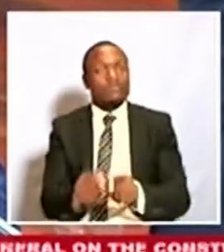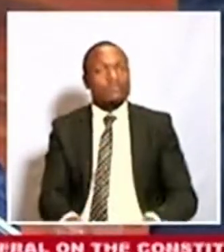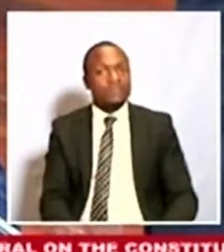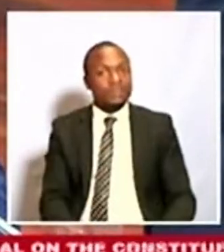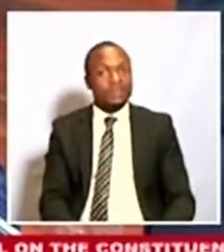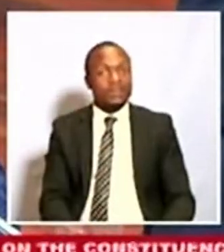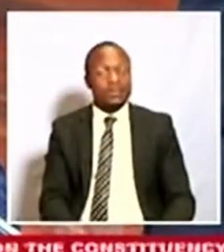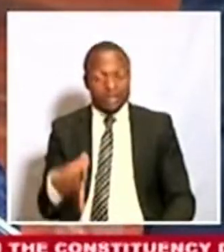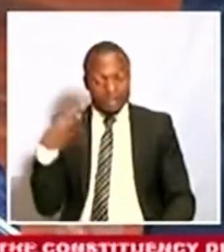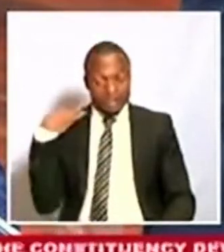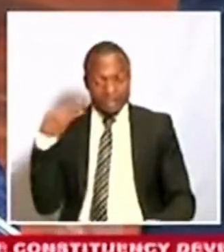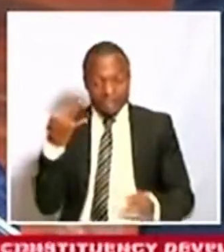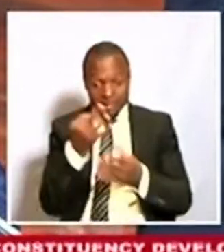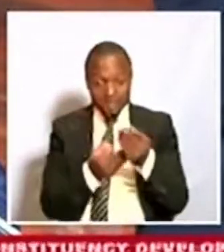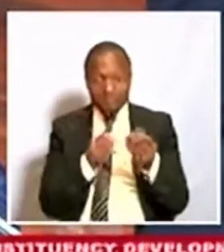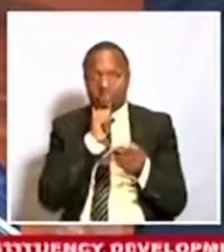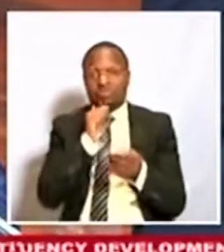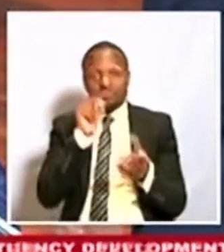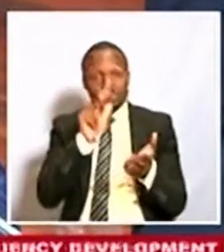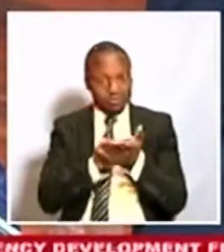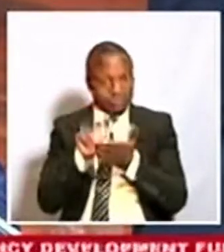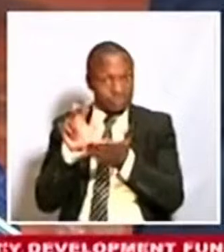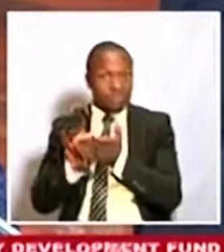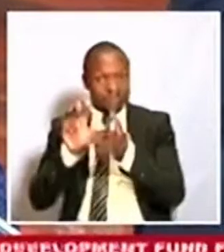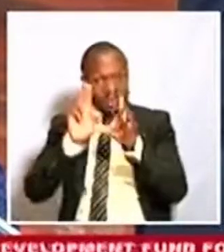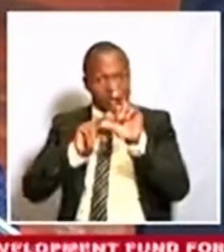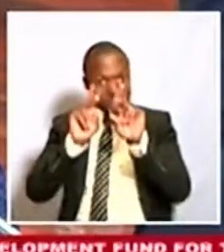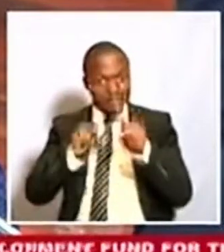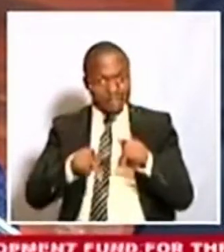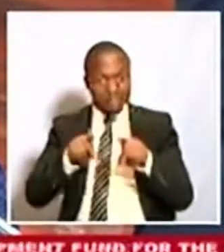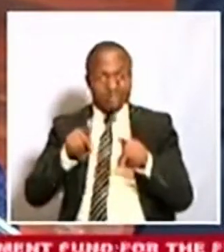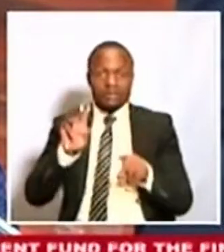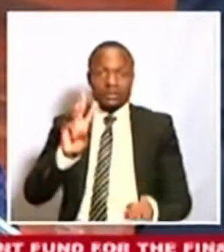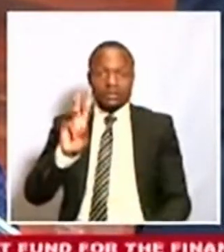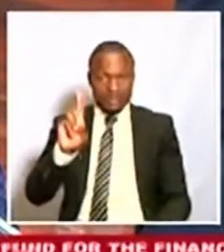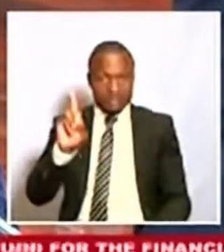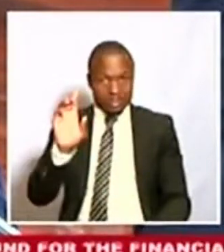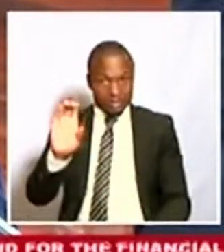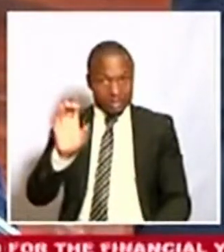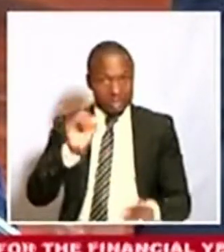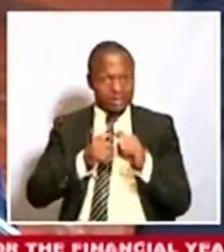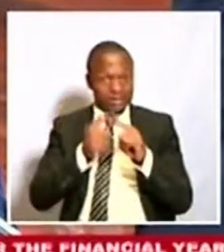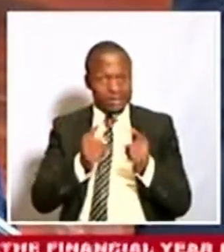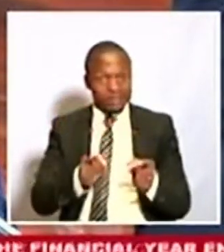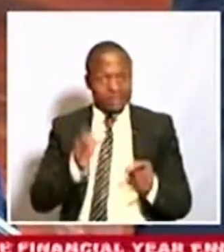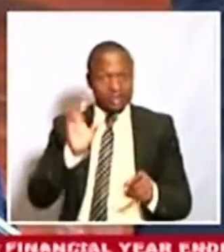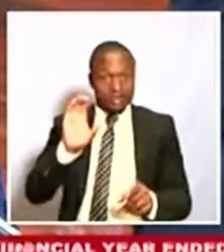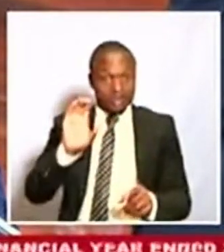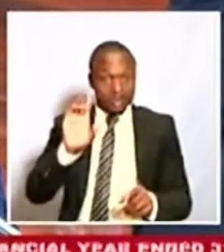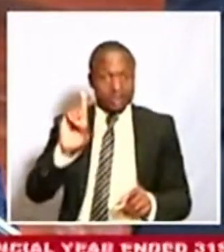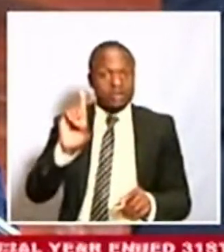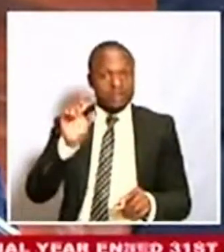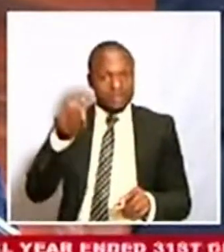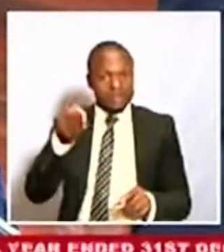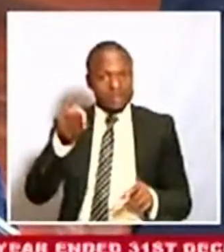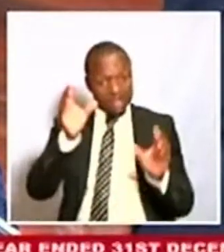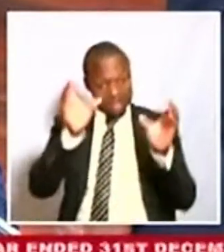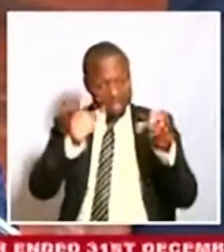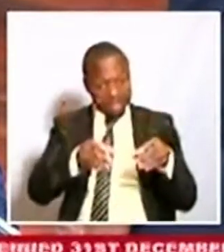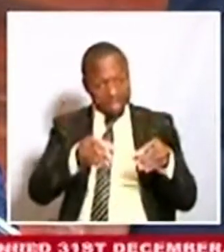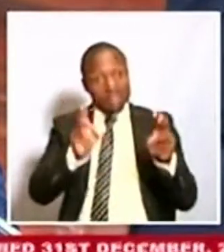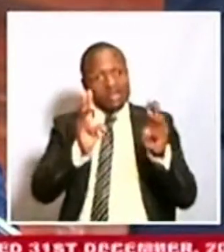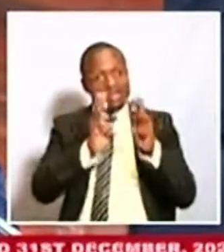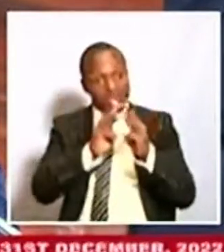had application forms that were not signed by the chairperson for the WDC. But the CDF committee in that